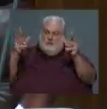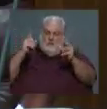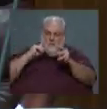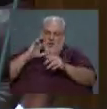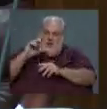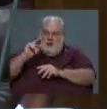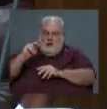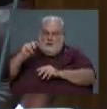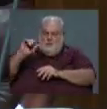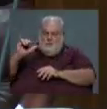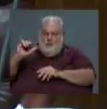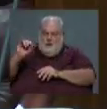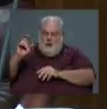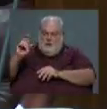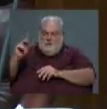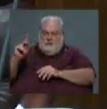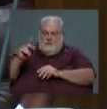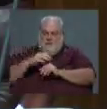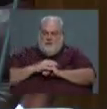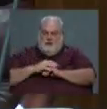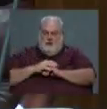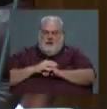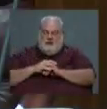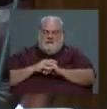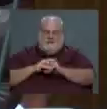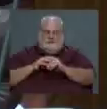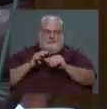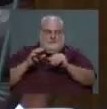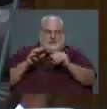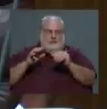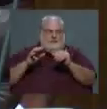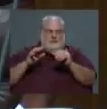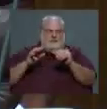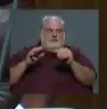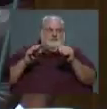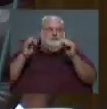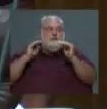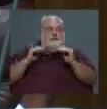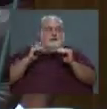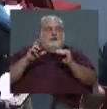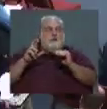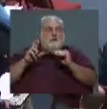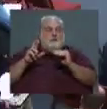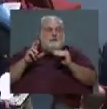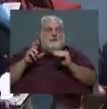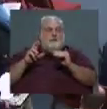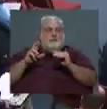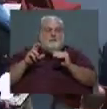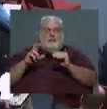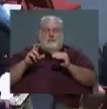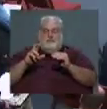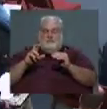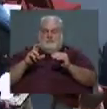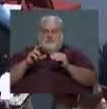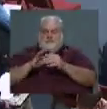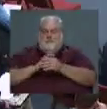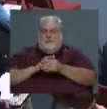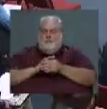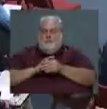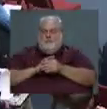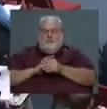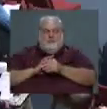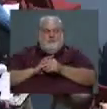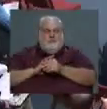to Conway, Arkansas, and for the purposes, a resolution to make appointment to the Little Rock Planning Commission, and for the purposes. That concludes the consent agenda. Move